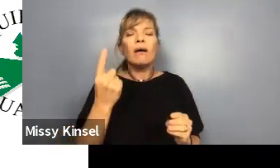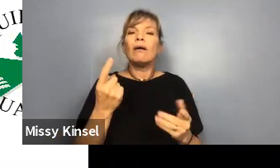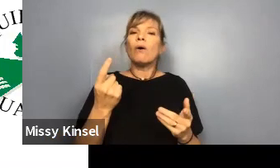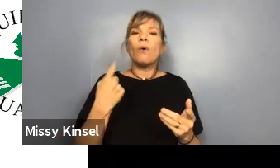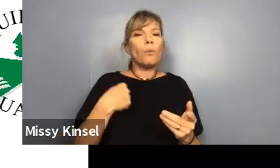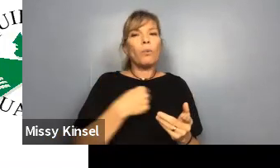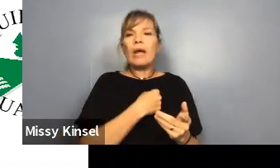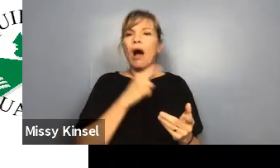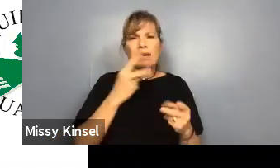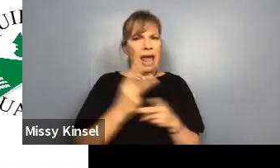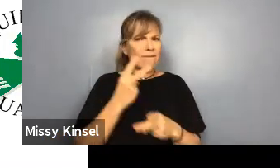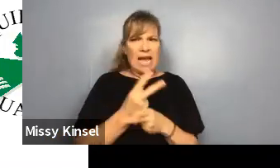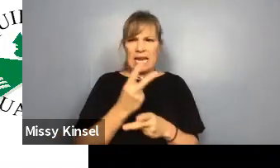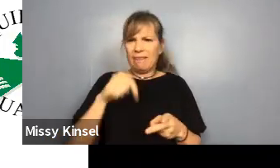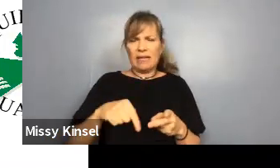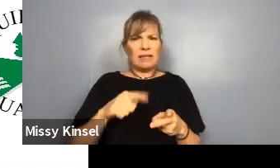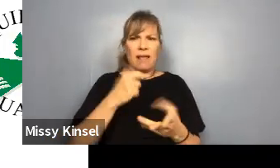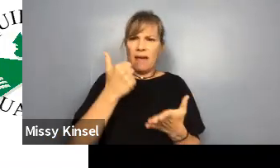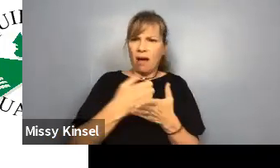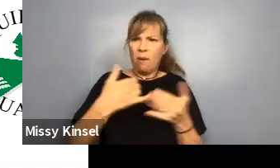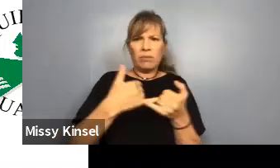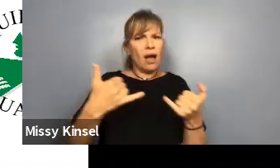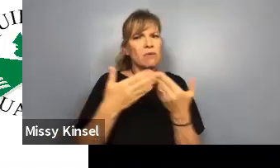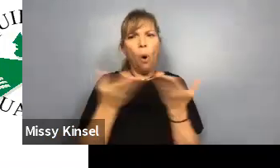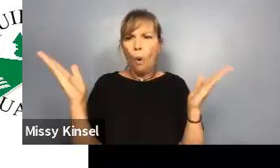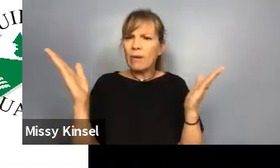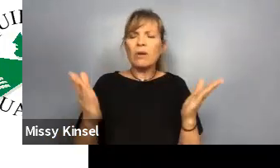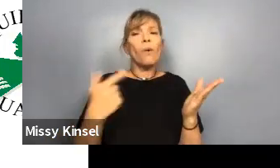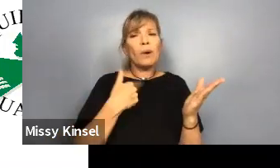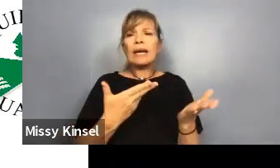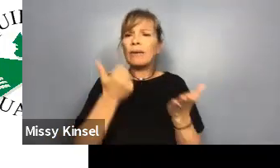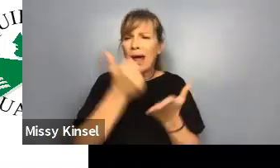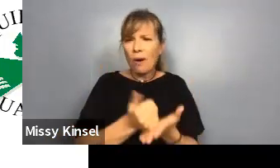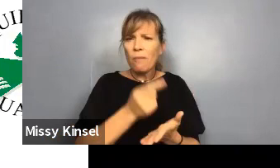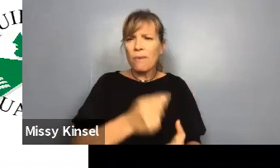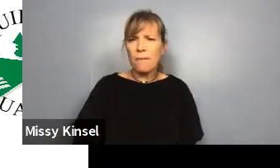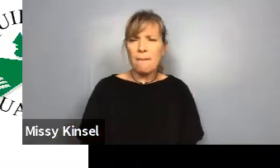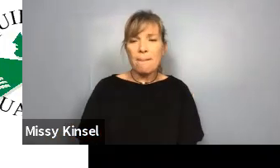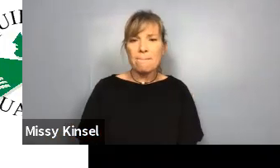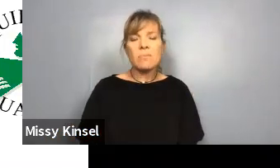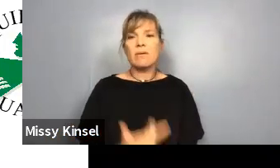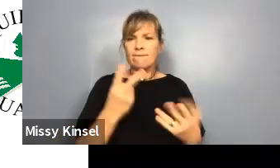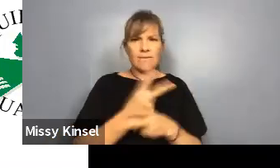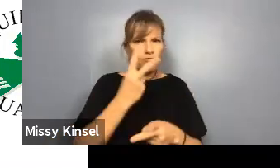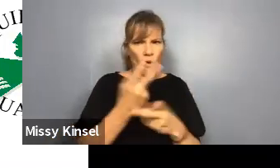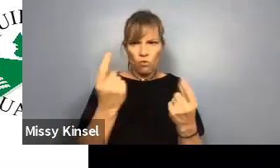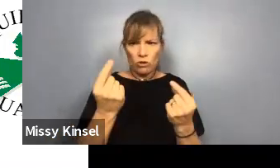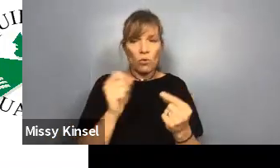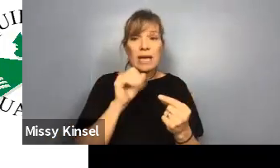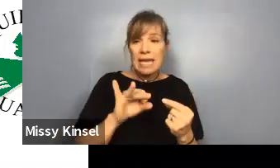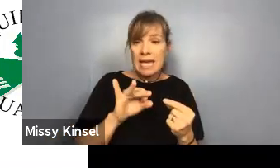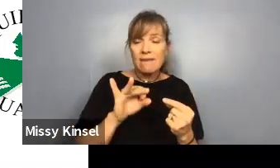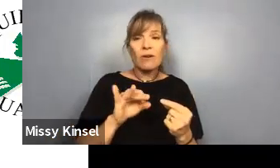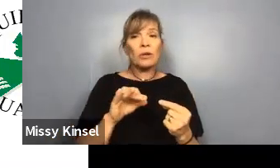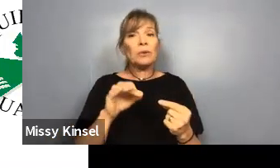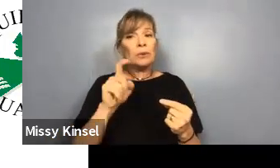we're all navigating, and that our helpline is open. We're here to help you work through that if that's something that you're